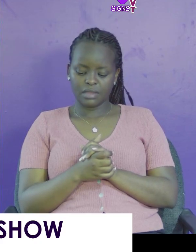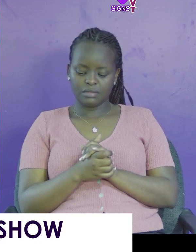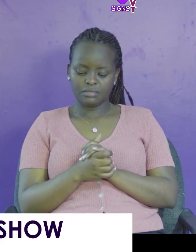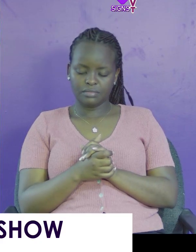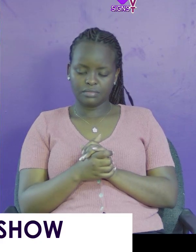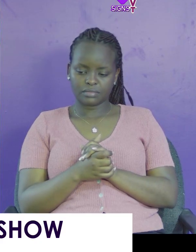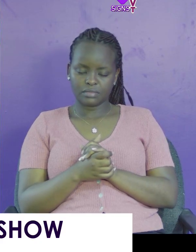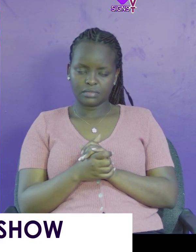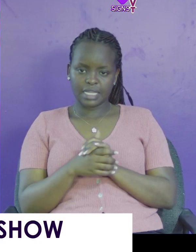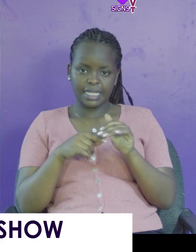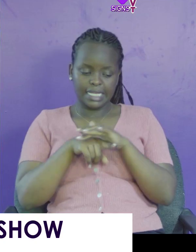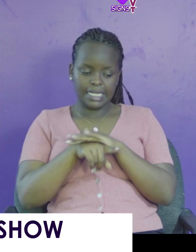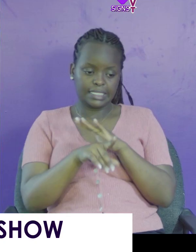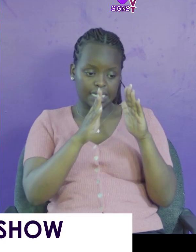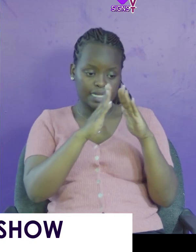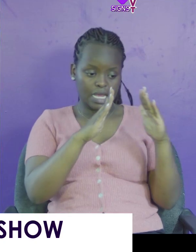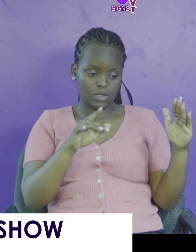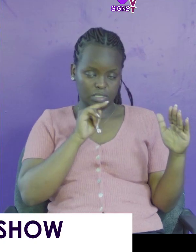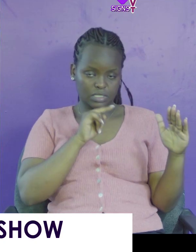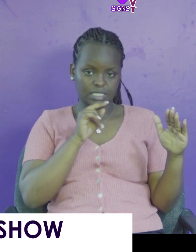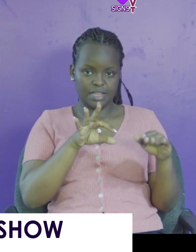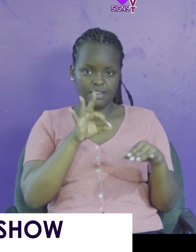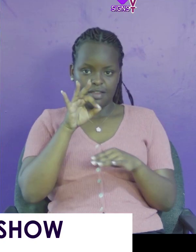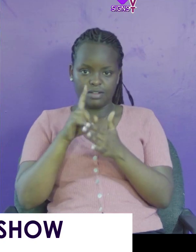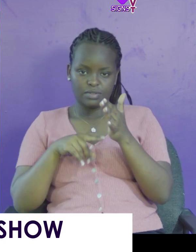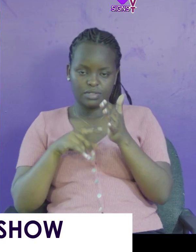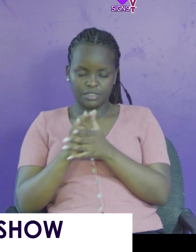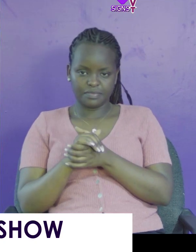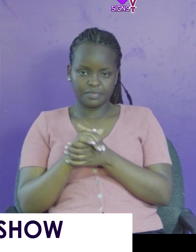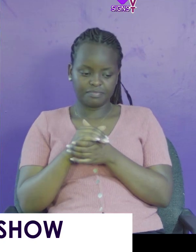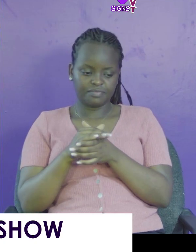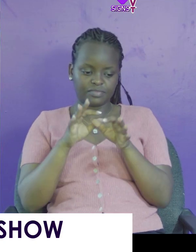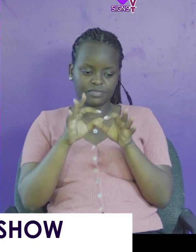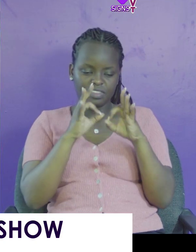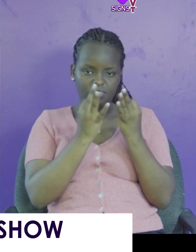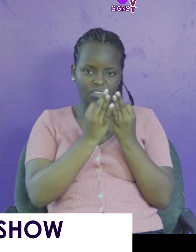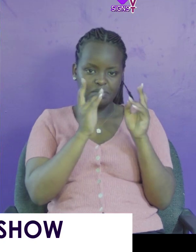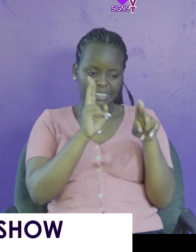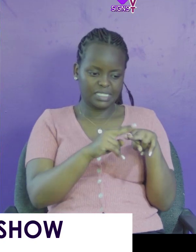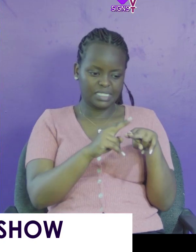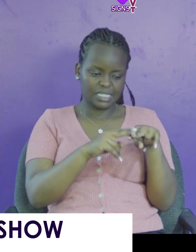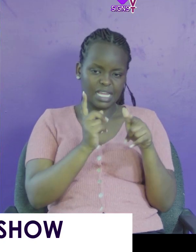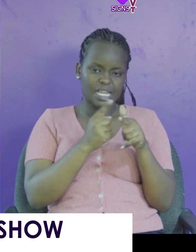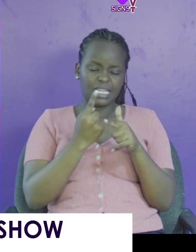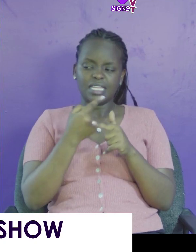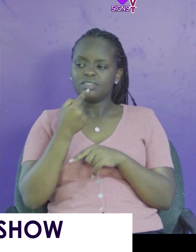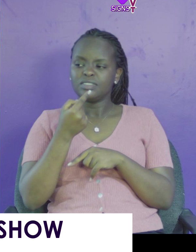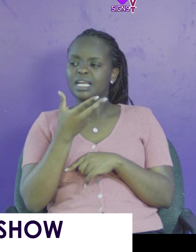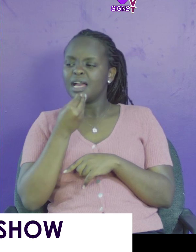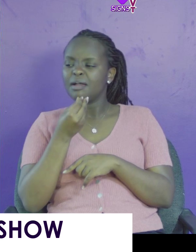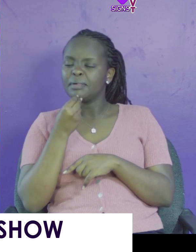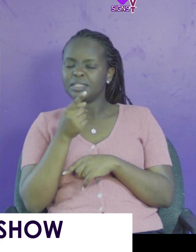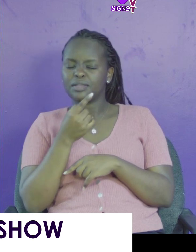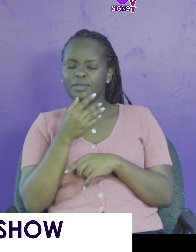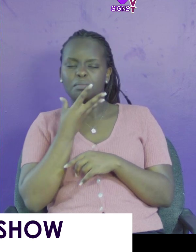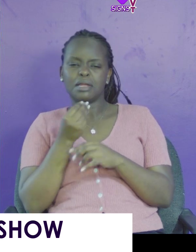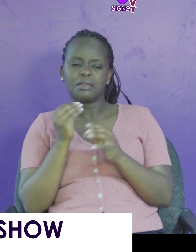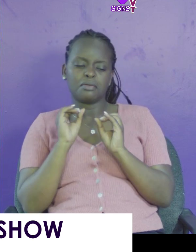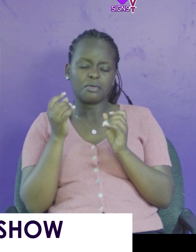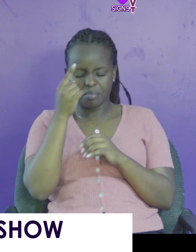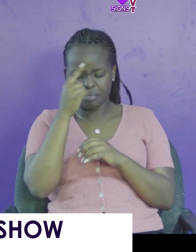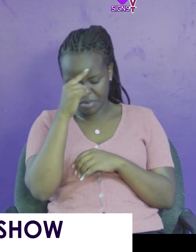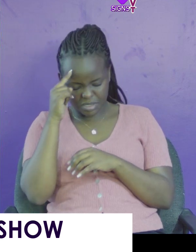walked in that house and you find that family seated, and you tell that man you are not a man because you do not have A, B,